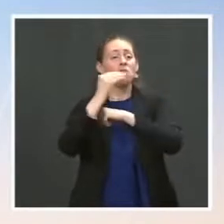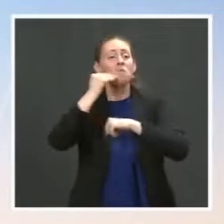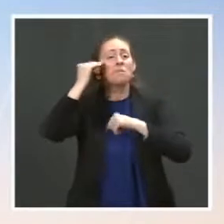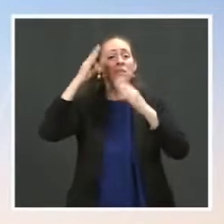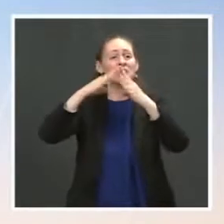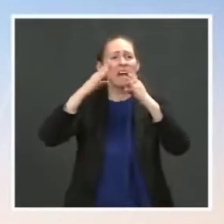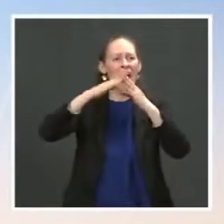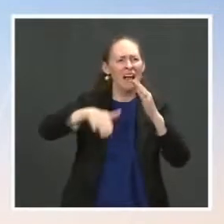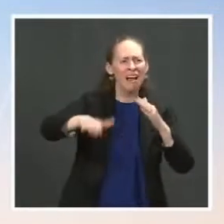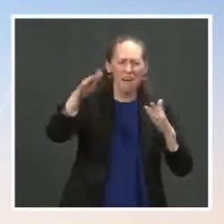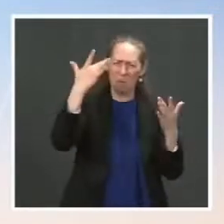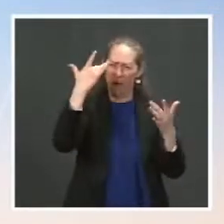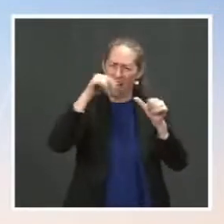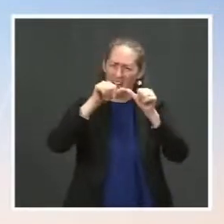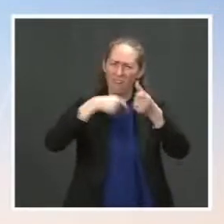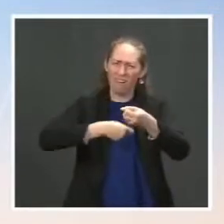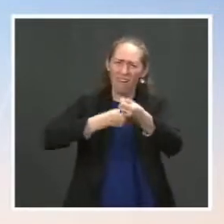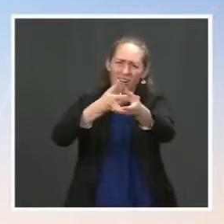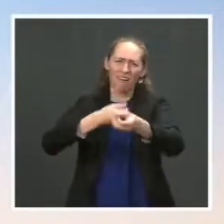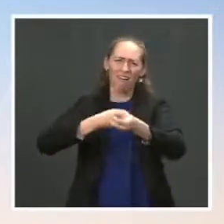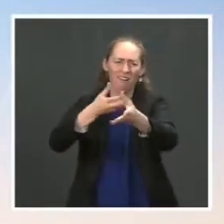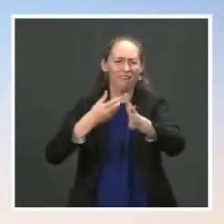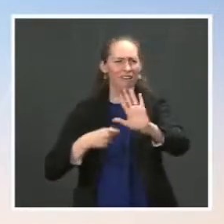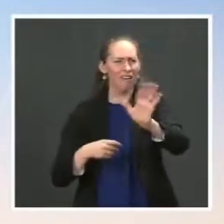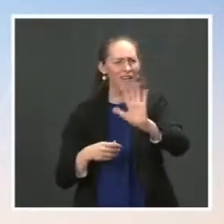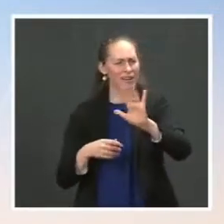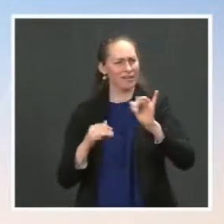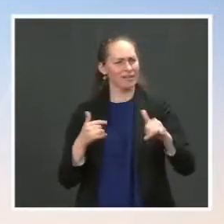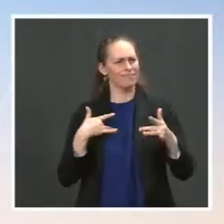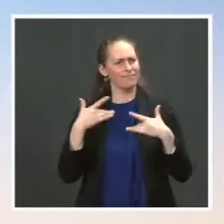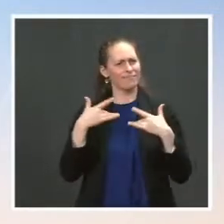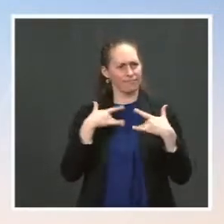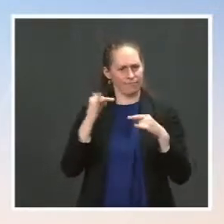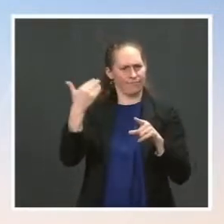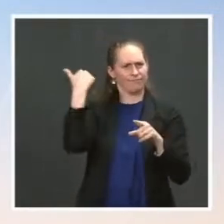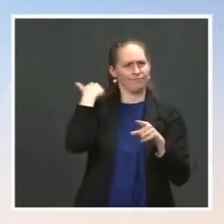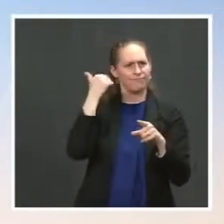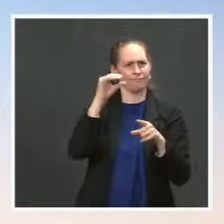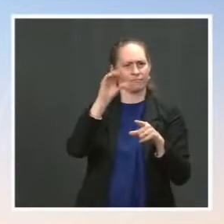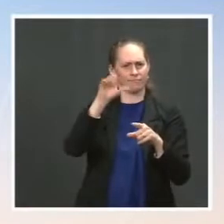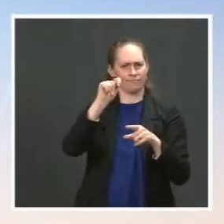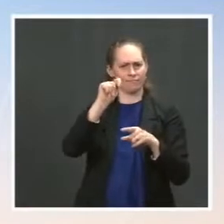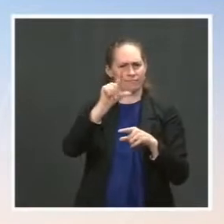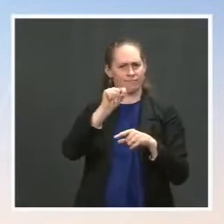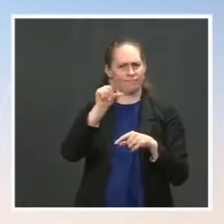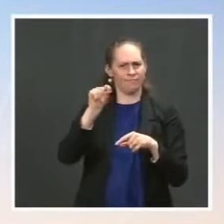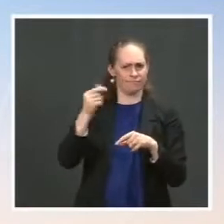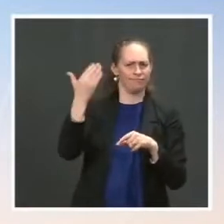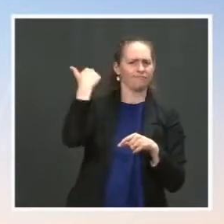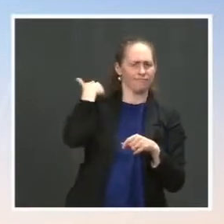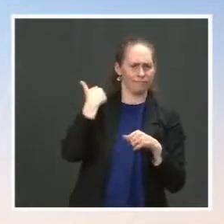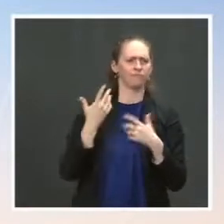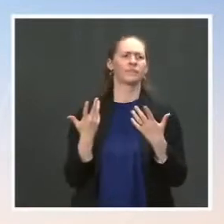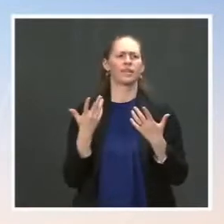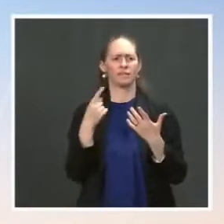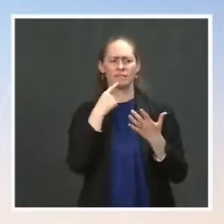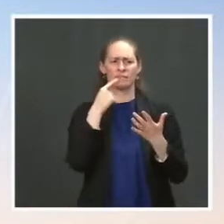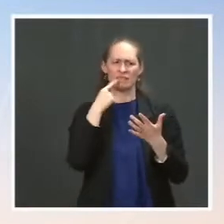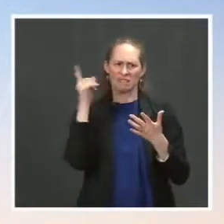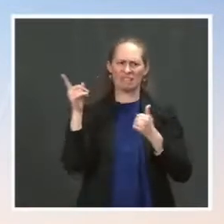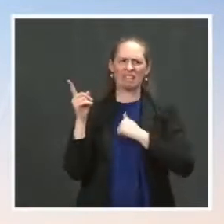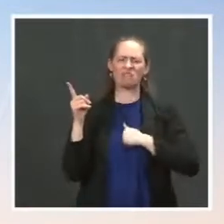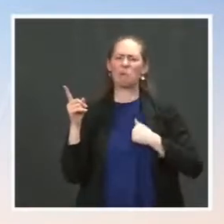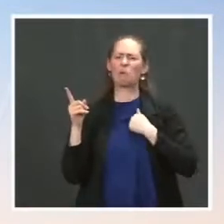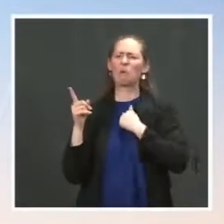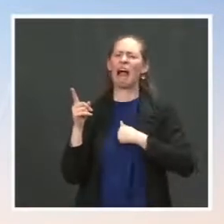the president back in October of 2020, in a conversation with Univision, said that he would grant deportation moratorium